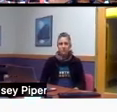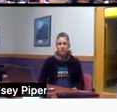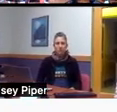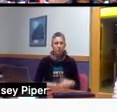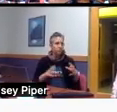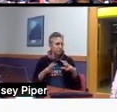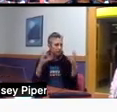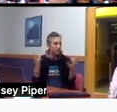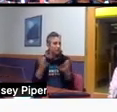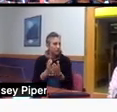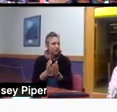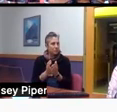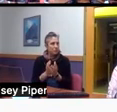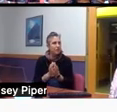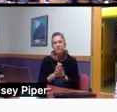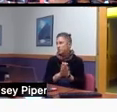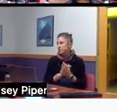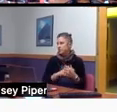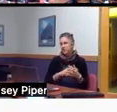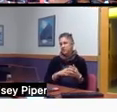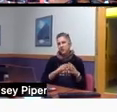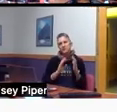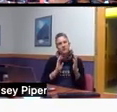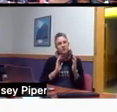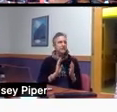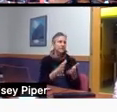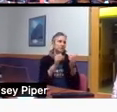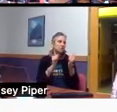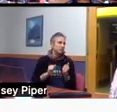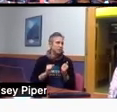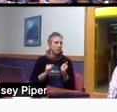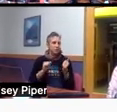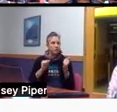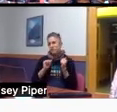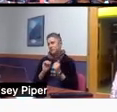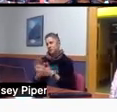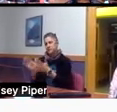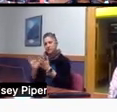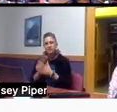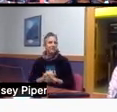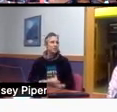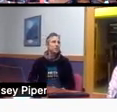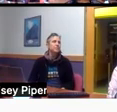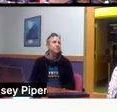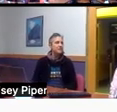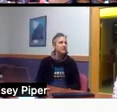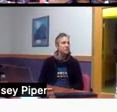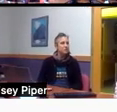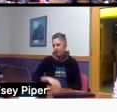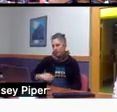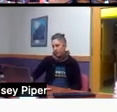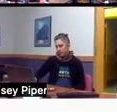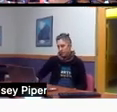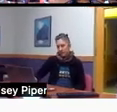providers hold really, you know, tenderly, is that sometimes somebody has this journey with their uterus and sometimes it's this journey.